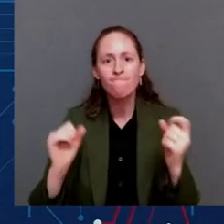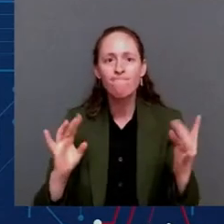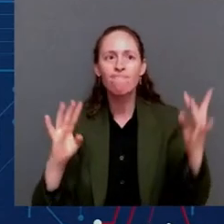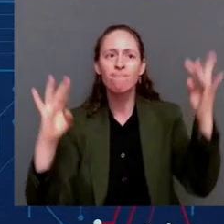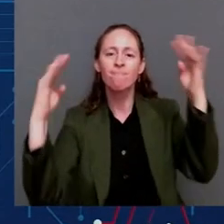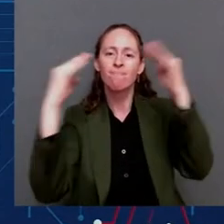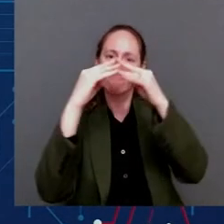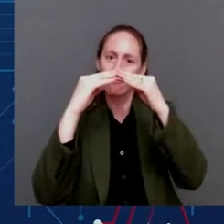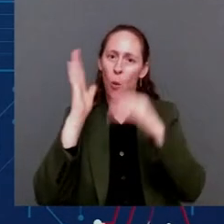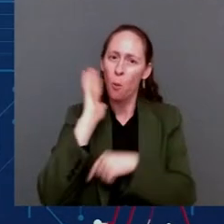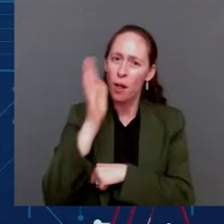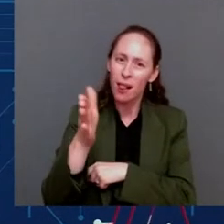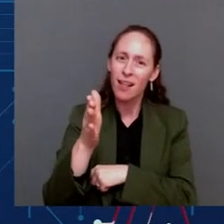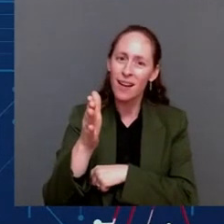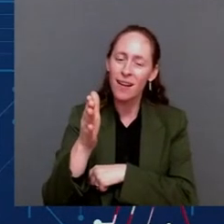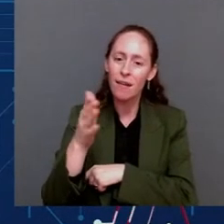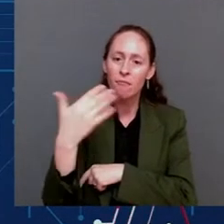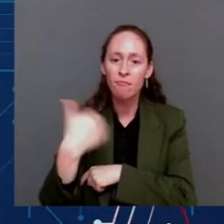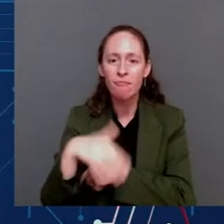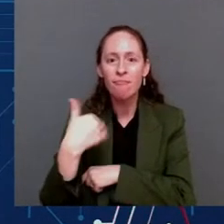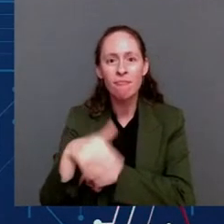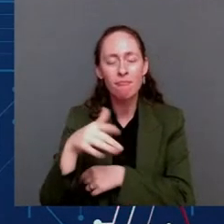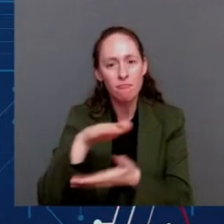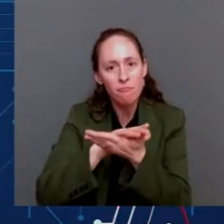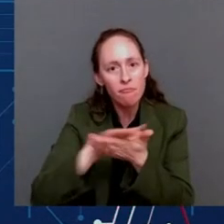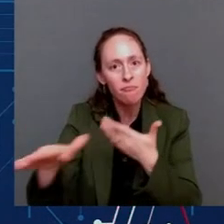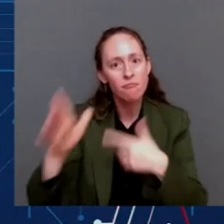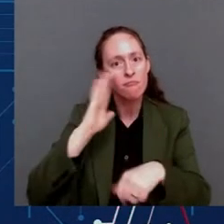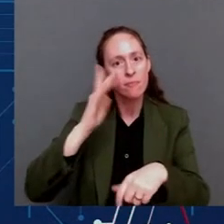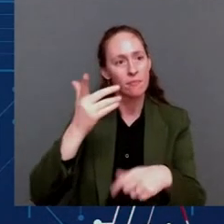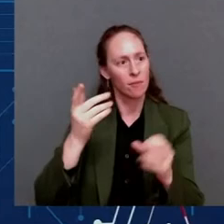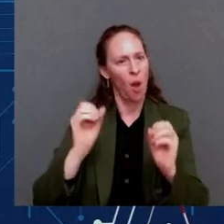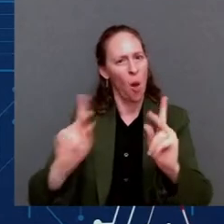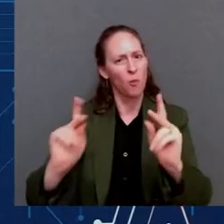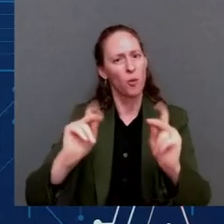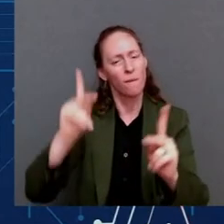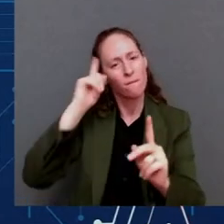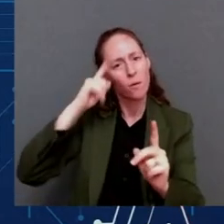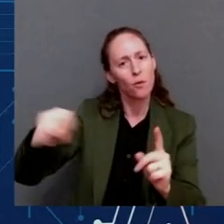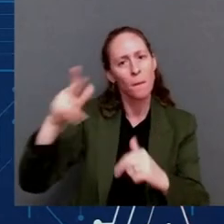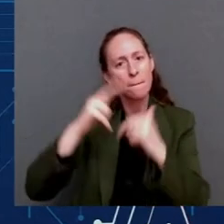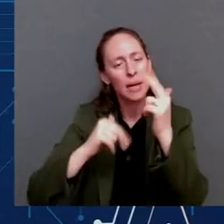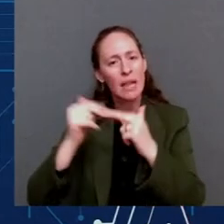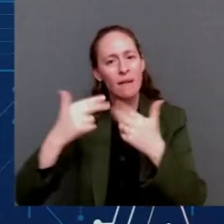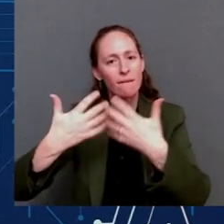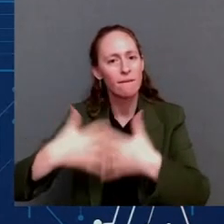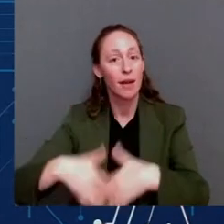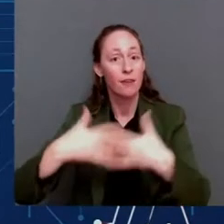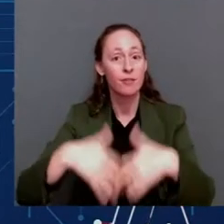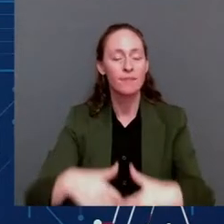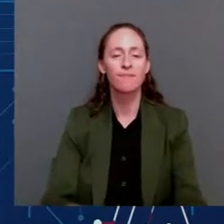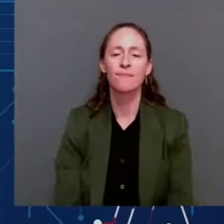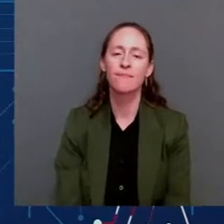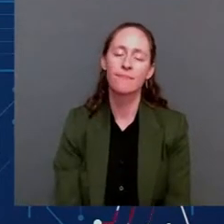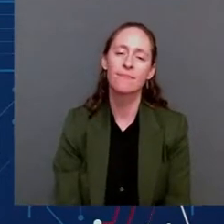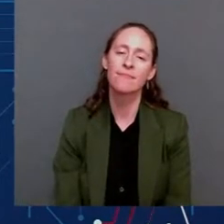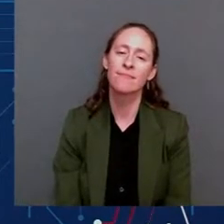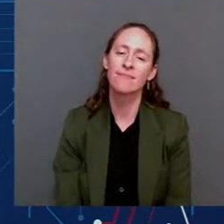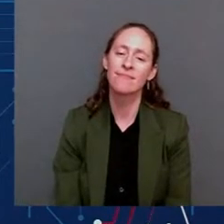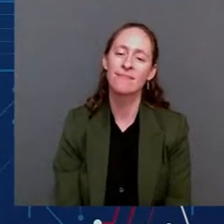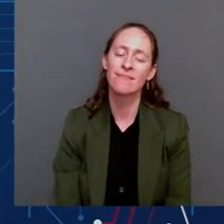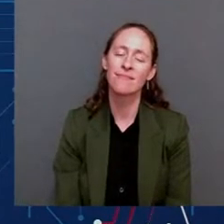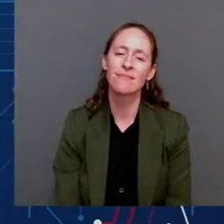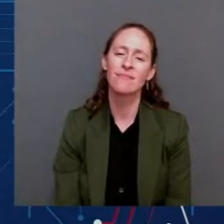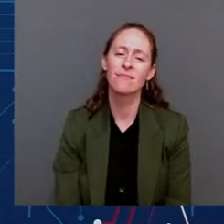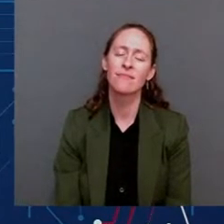1 million construction jobs. And who knows what that's going to generate? This bill makes sure that as many of those jobs pay Davis-Bacon